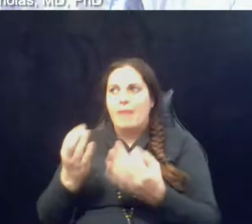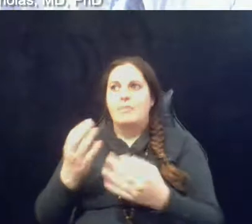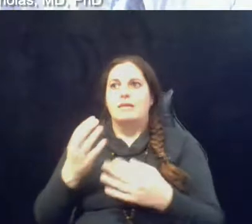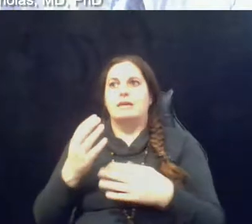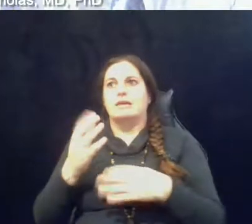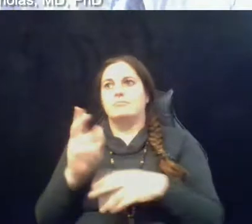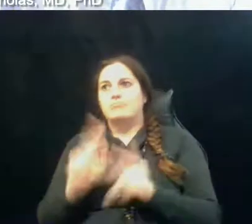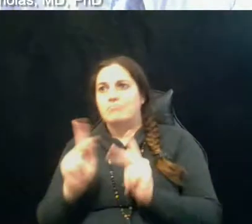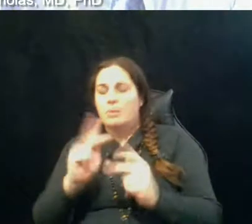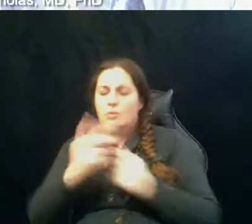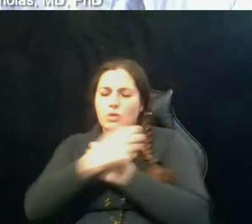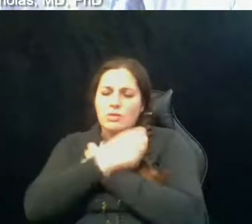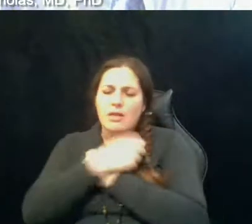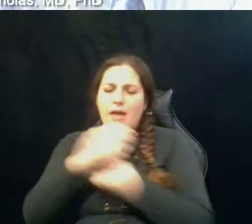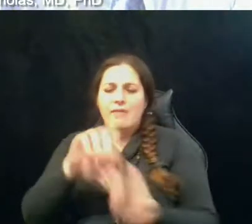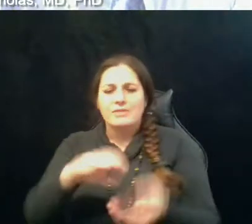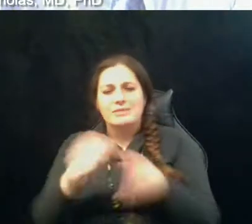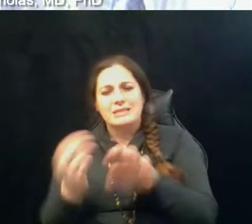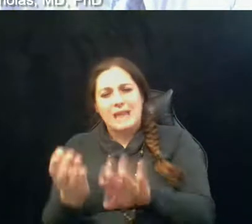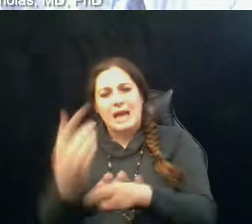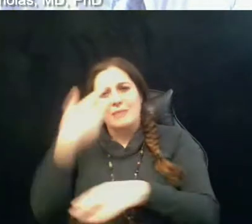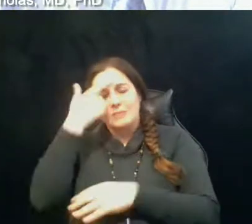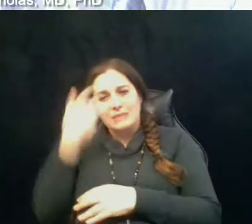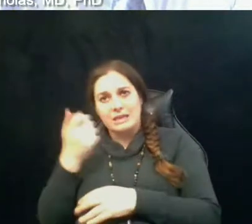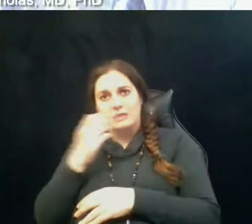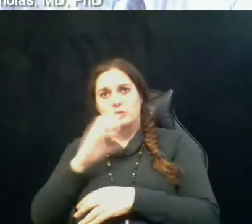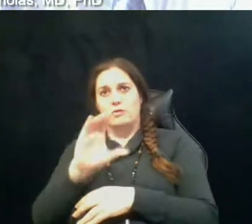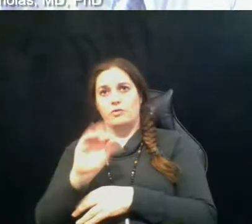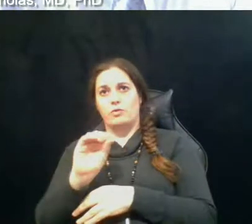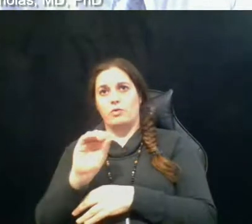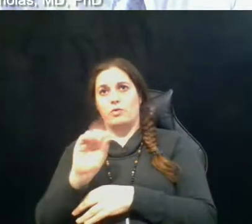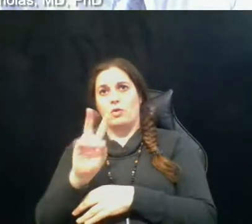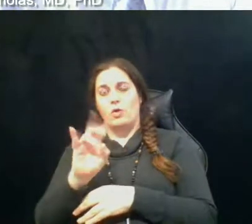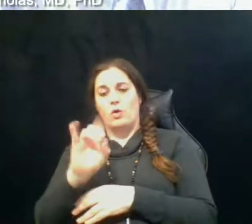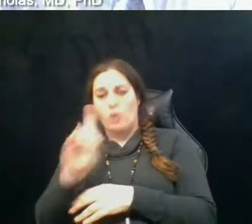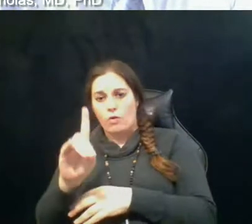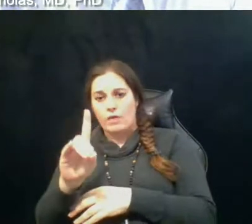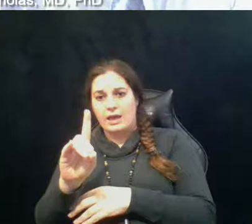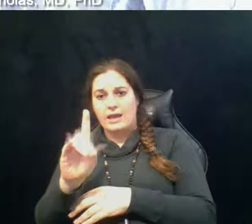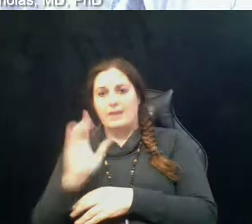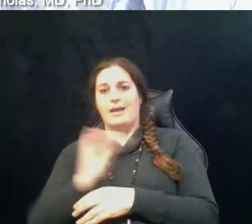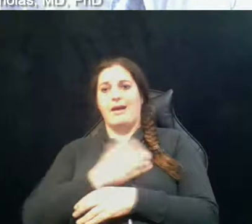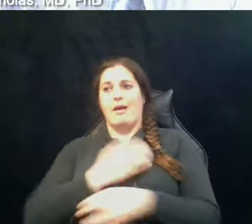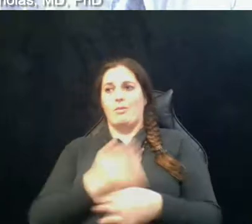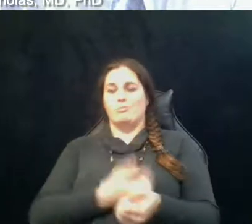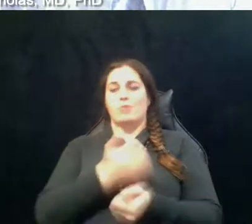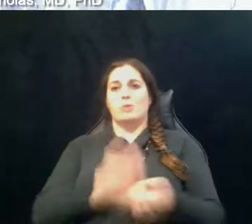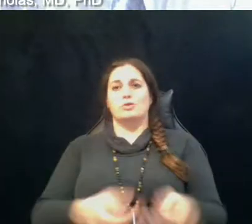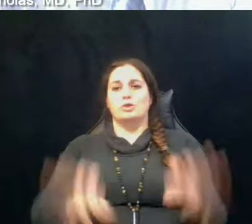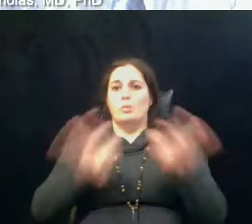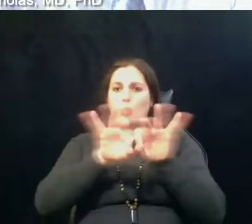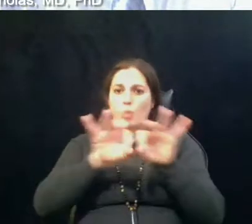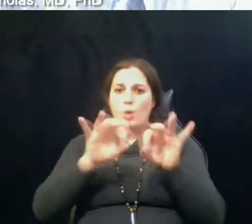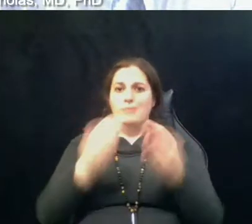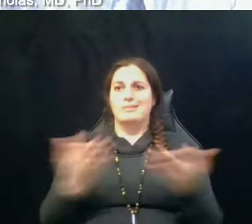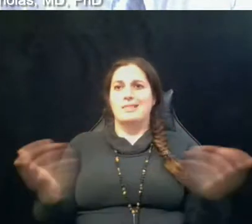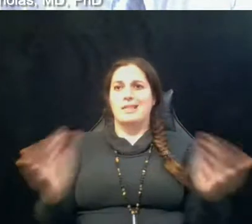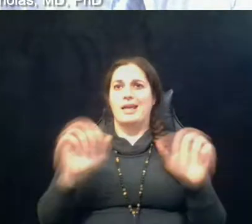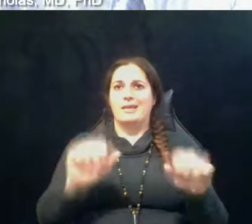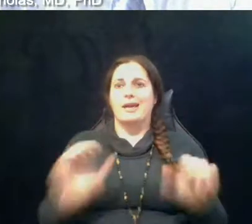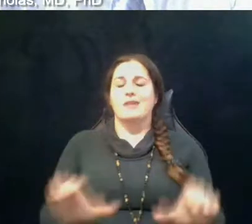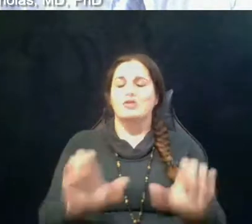me, that is the most important thing we can do, is prevent death and prevent people from needing to be in the hospital and being terribly ill.